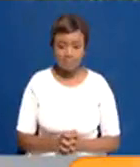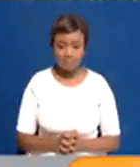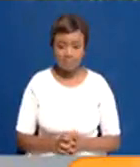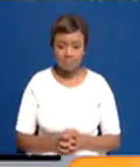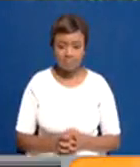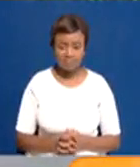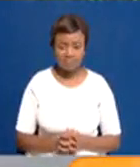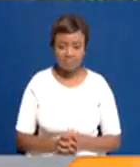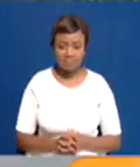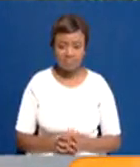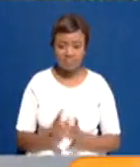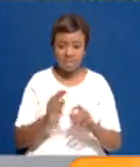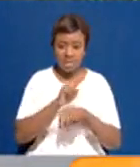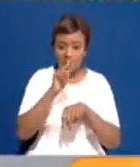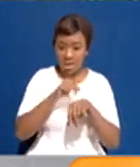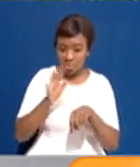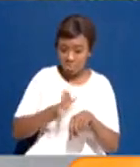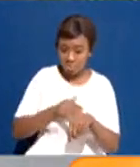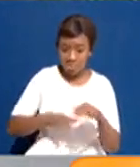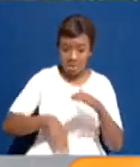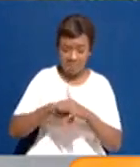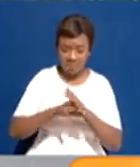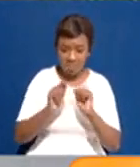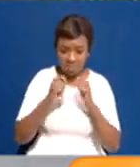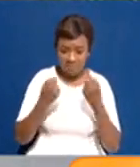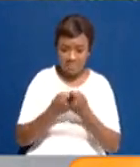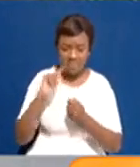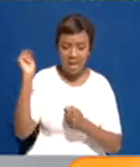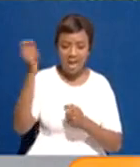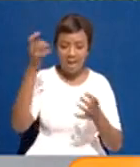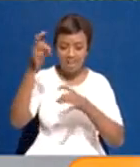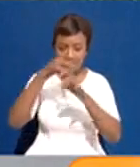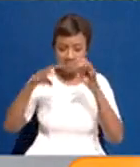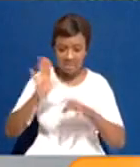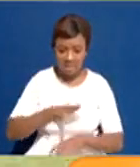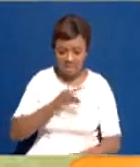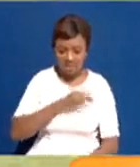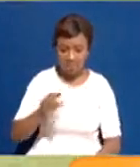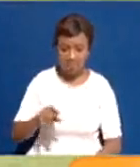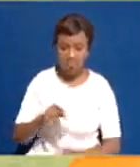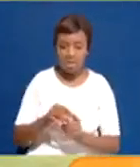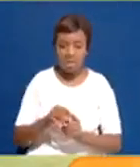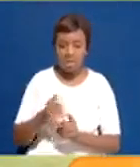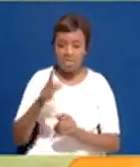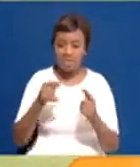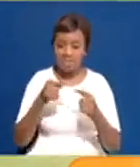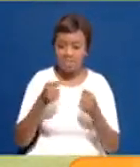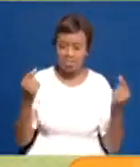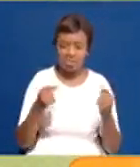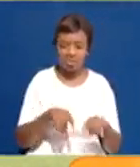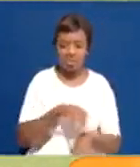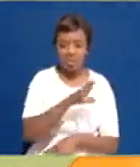Meanwhile, the national women's football team, Harambee Starlets, continue training in camp ahead of an international friendly match against Albania